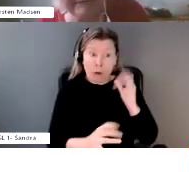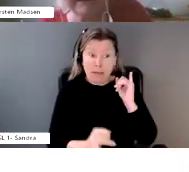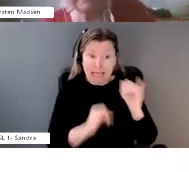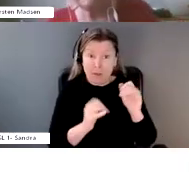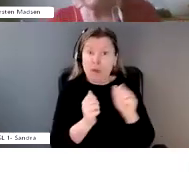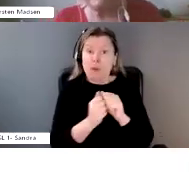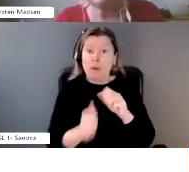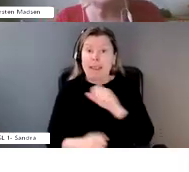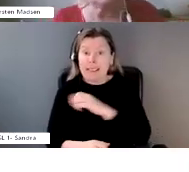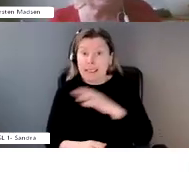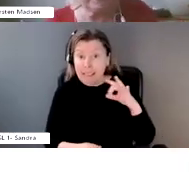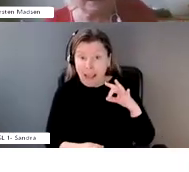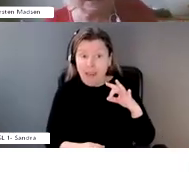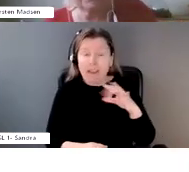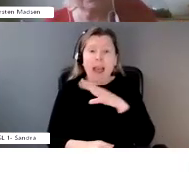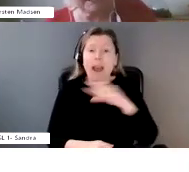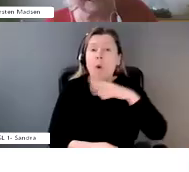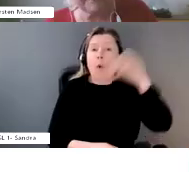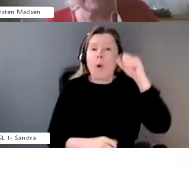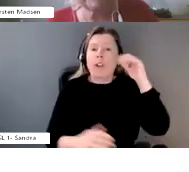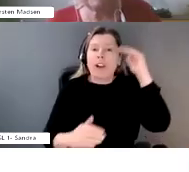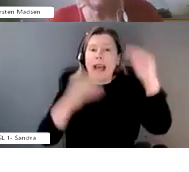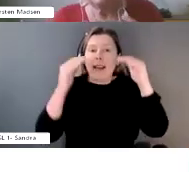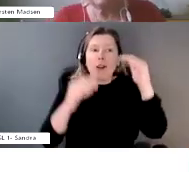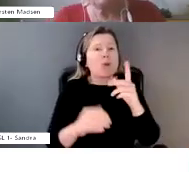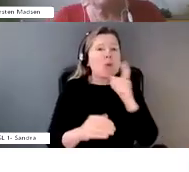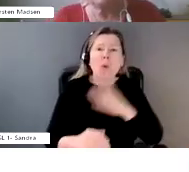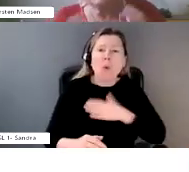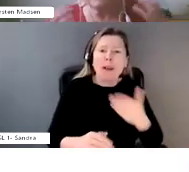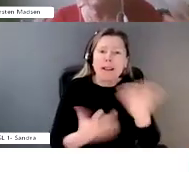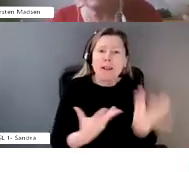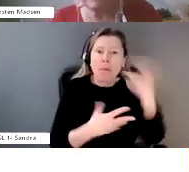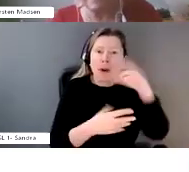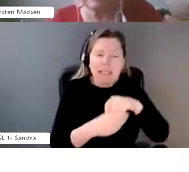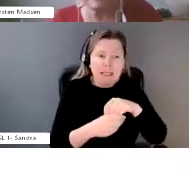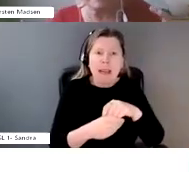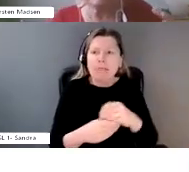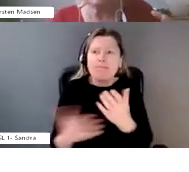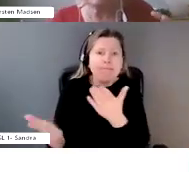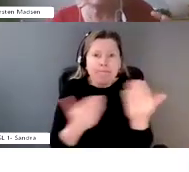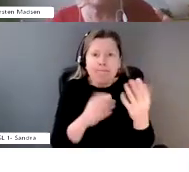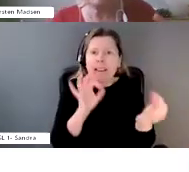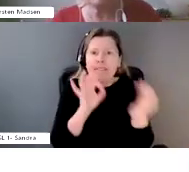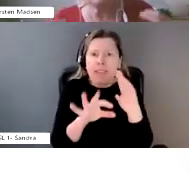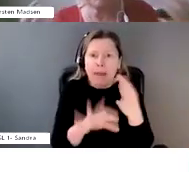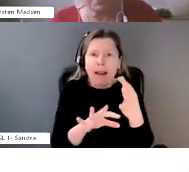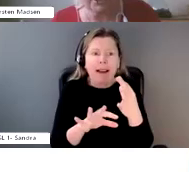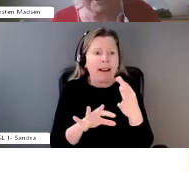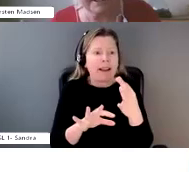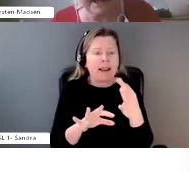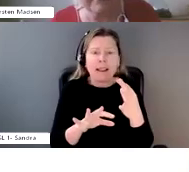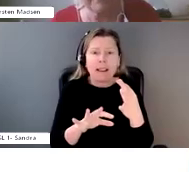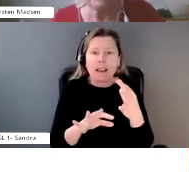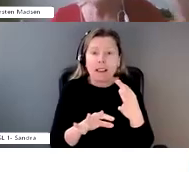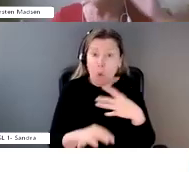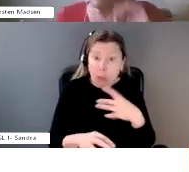staff and older adults who were participants in order to get feedback as to the project